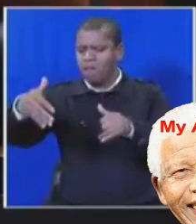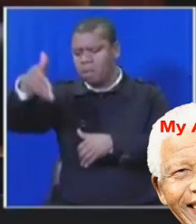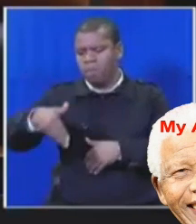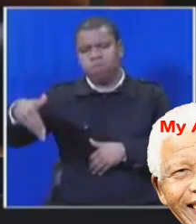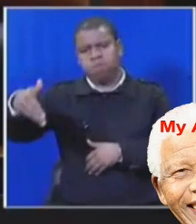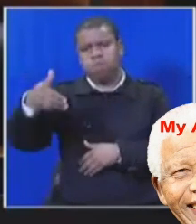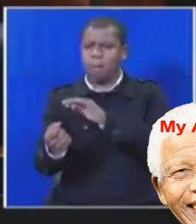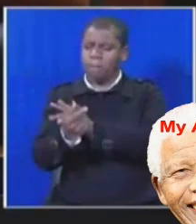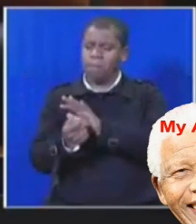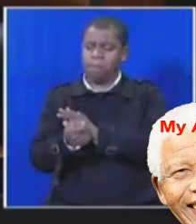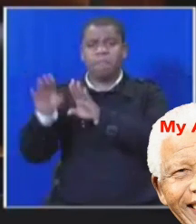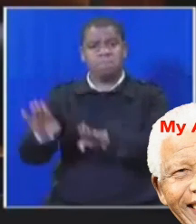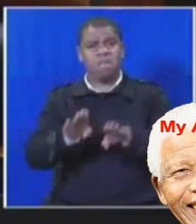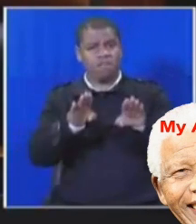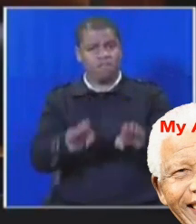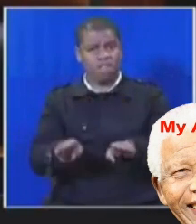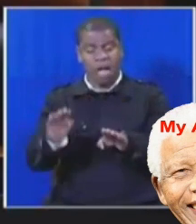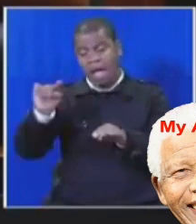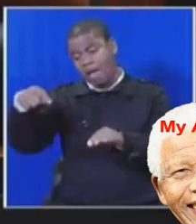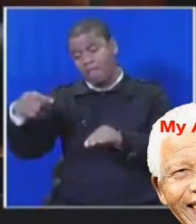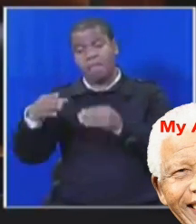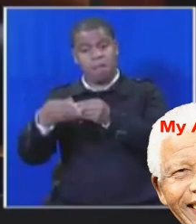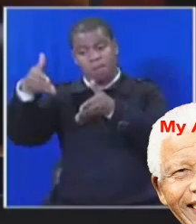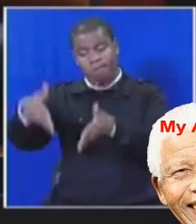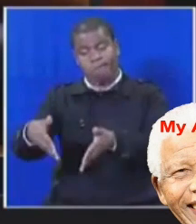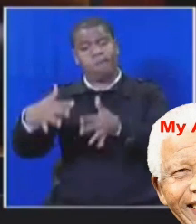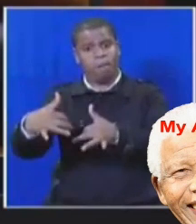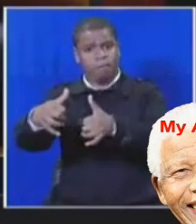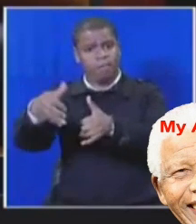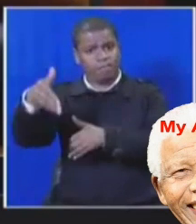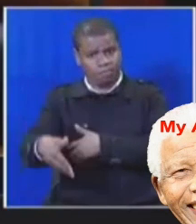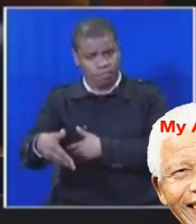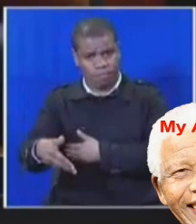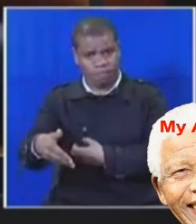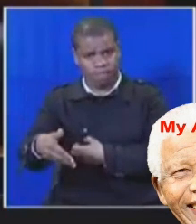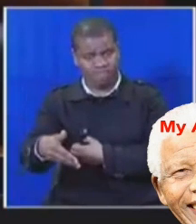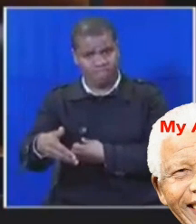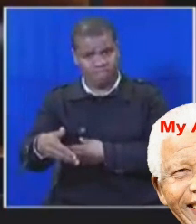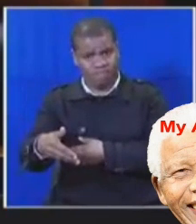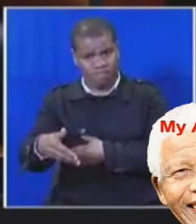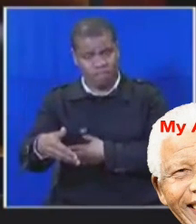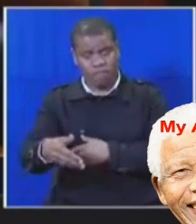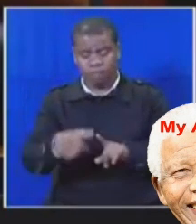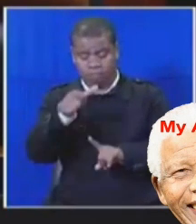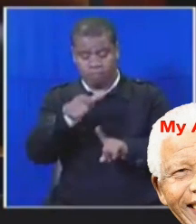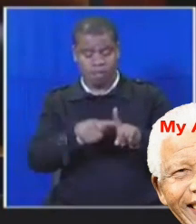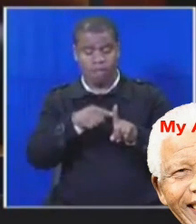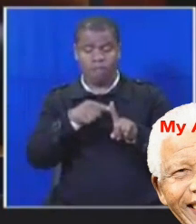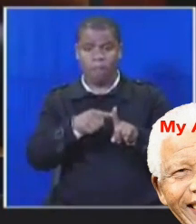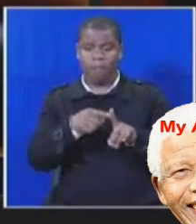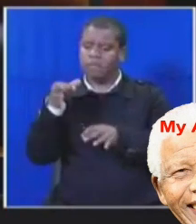to the behavior of other members in the House. And he elaborated